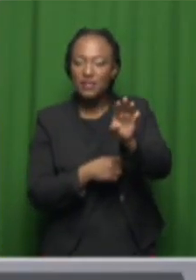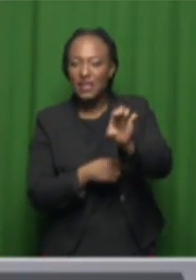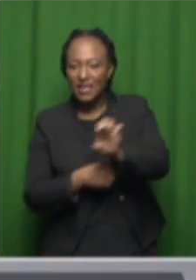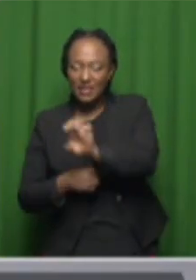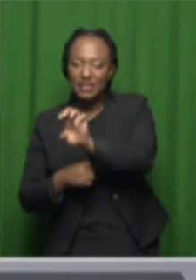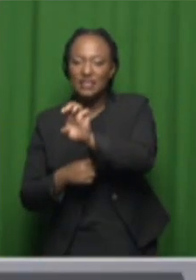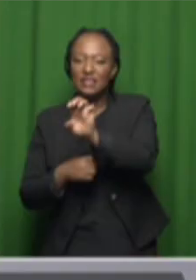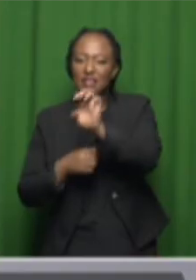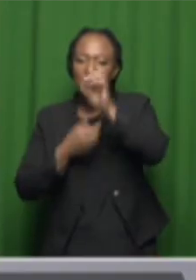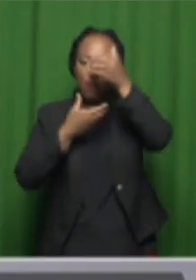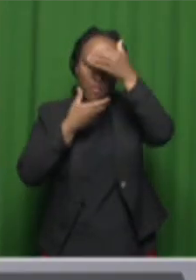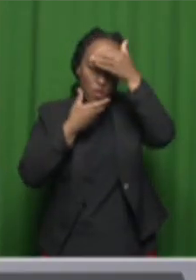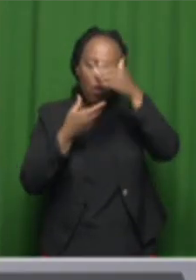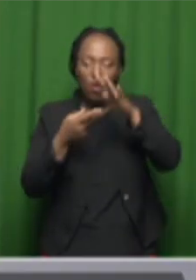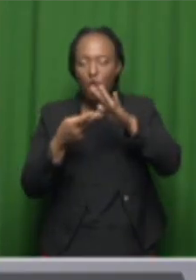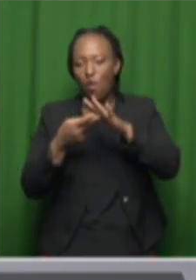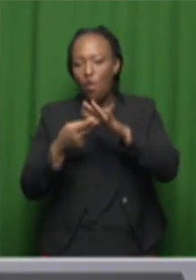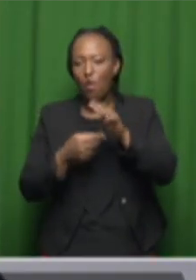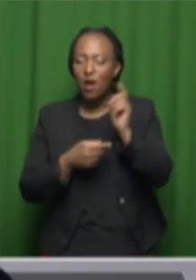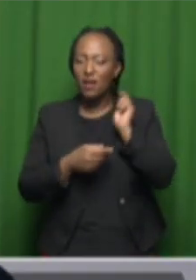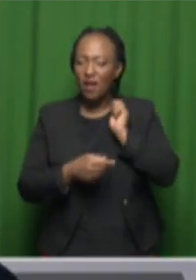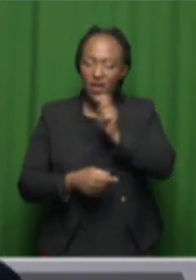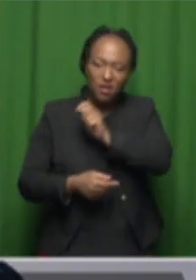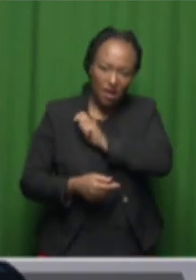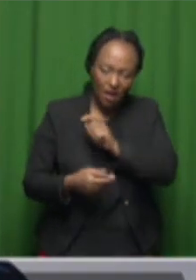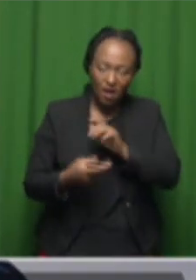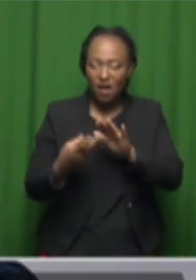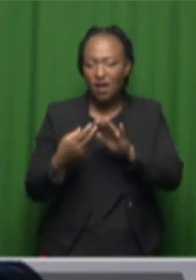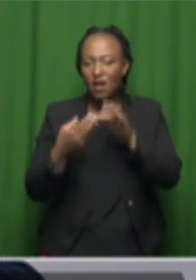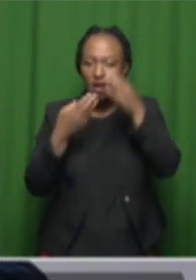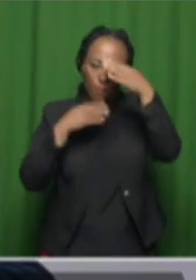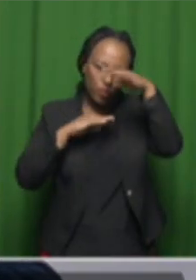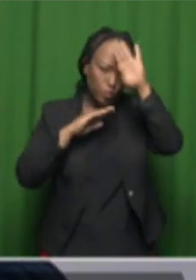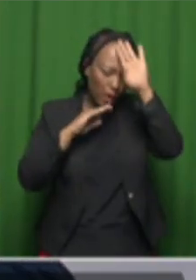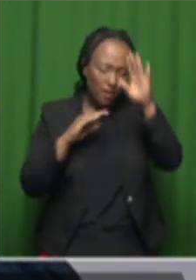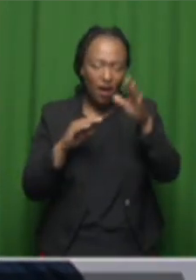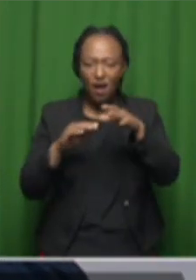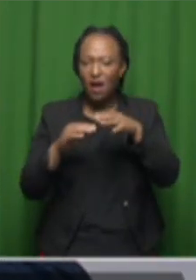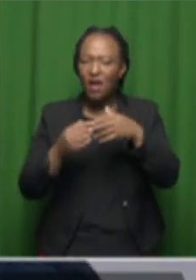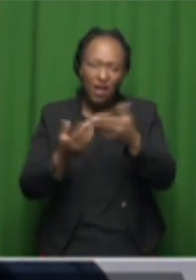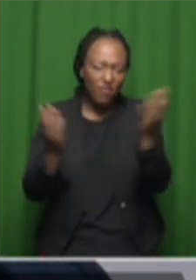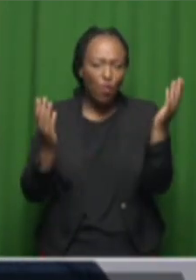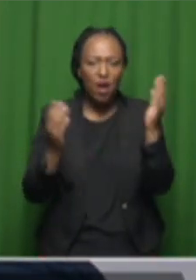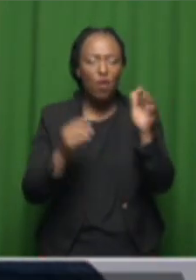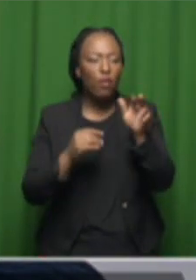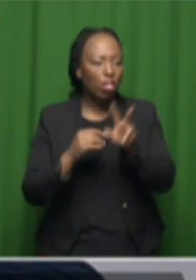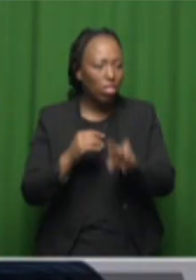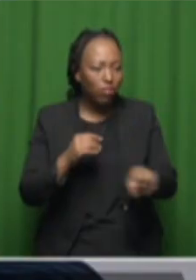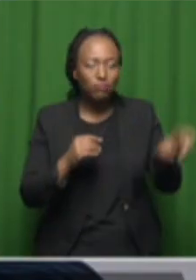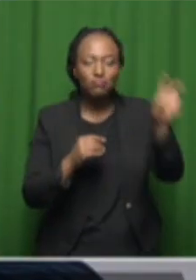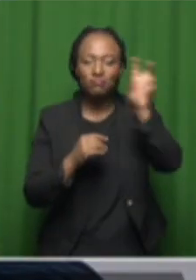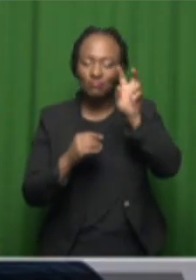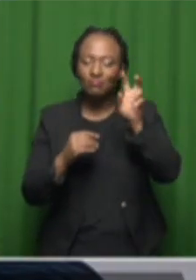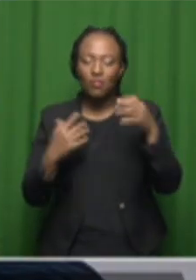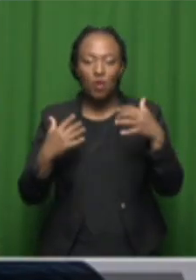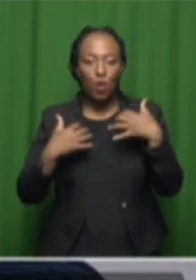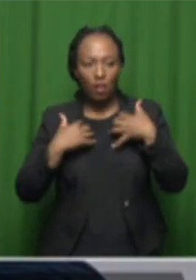Cairo, Kenya, Botswana, all over, and meeting really, I think, some of the most exciting and